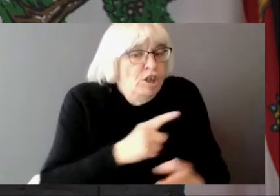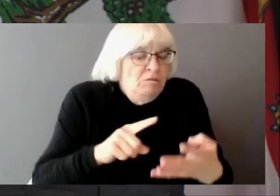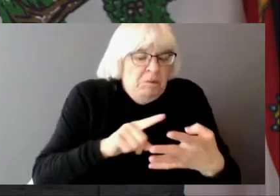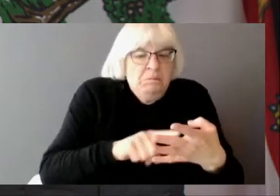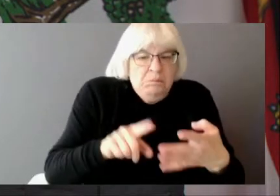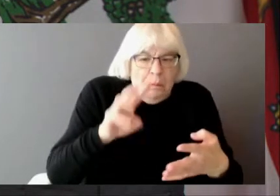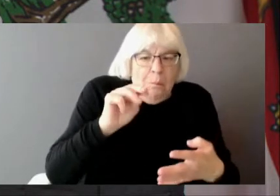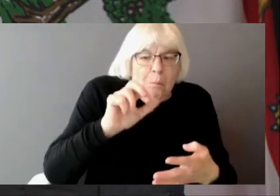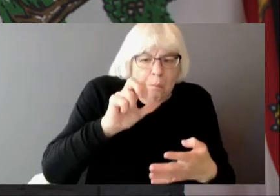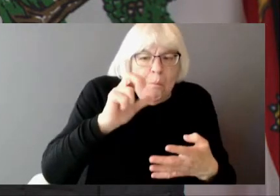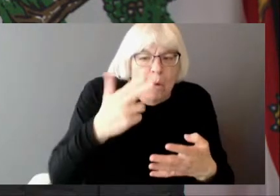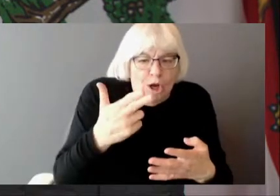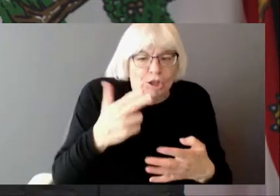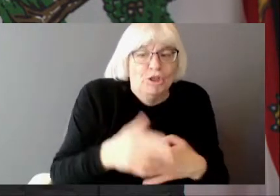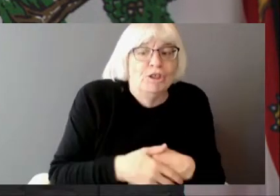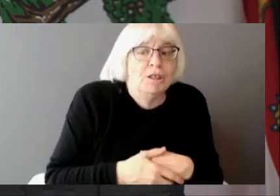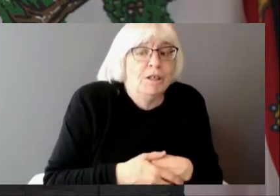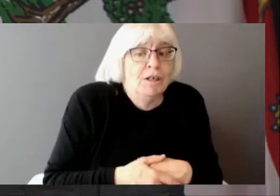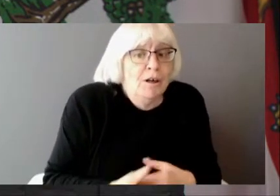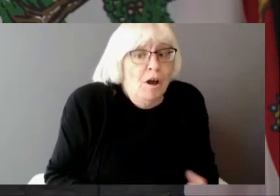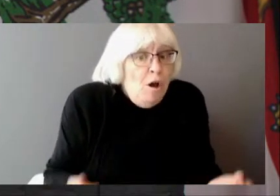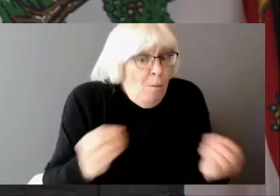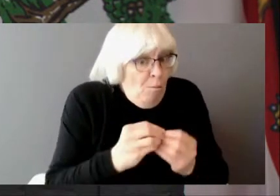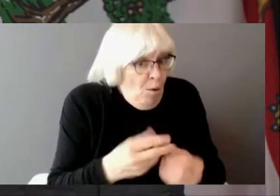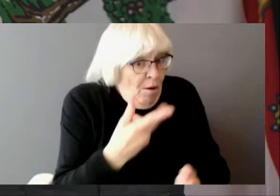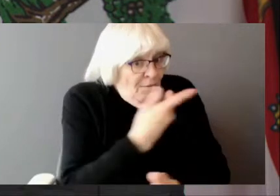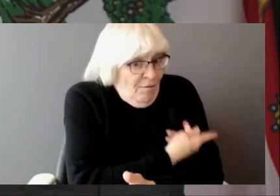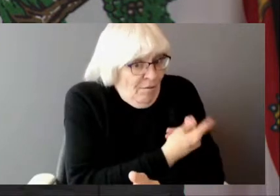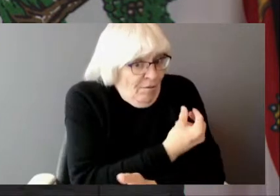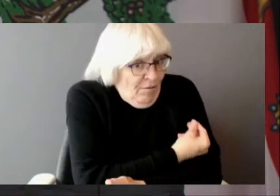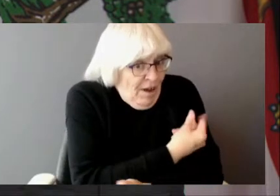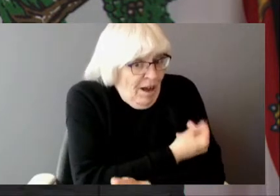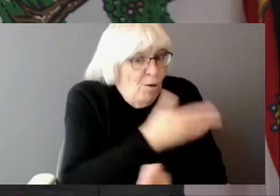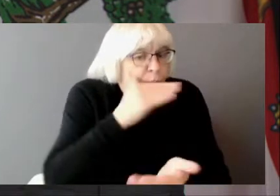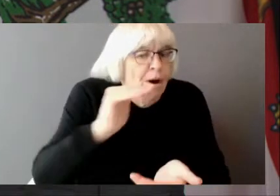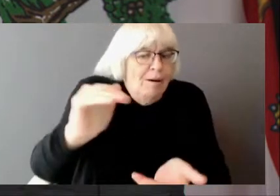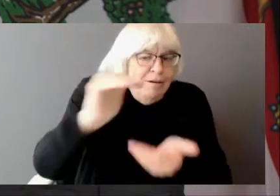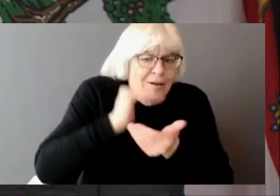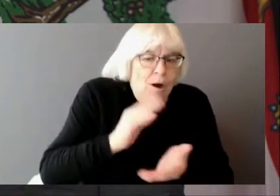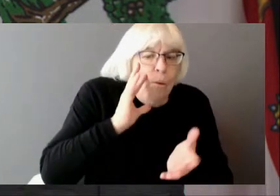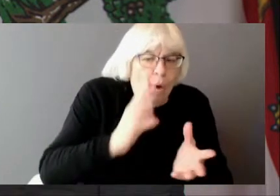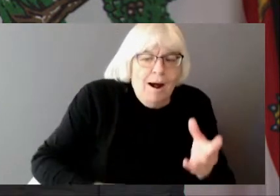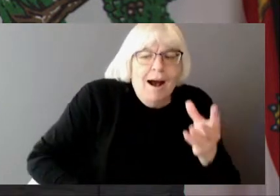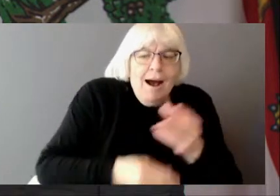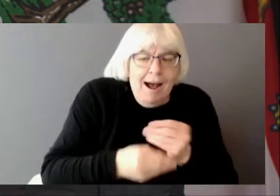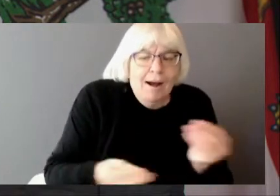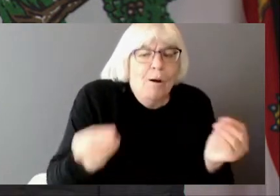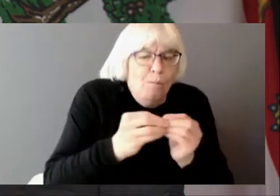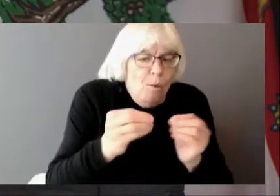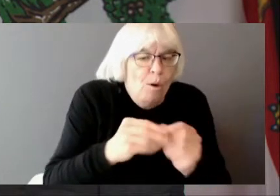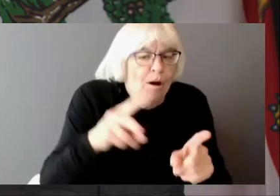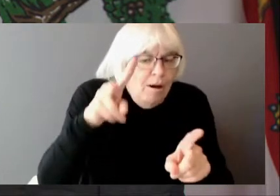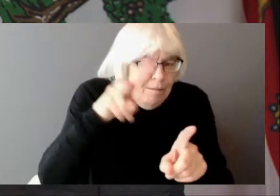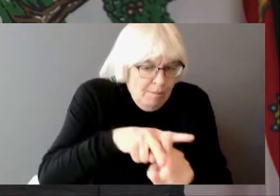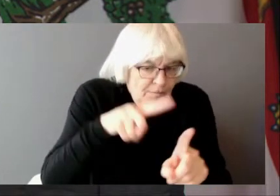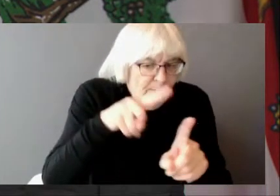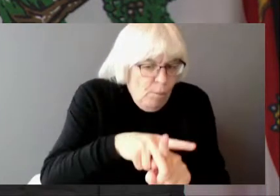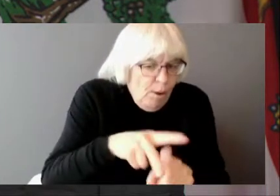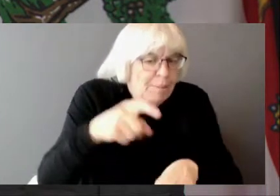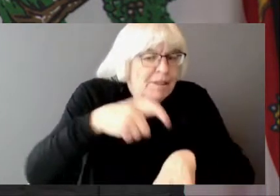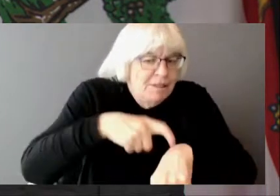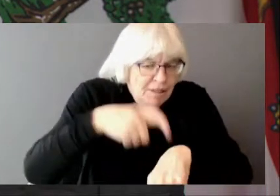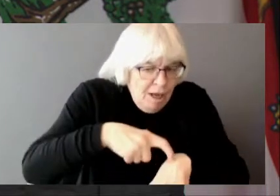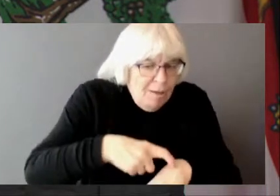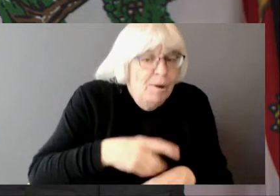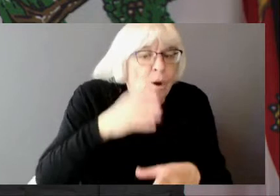PEI, we will add more clinic appointments and ensure the vaccine continues to be administered as efficiently as possible. As